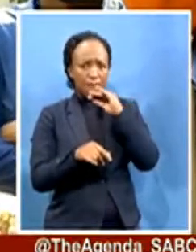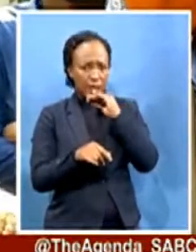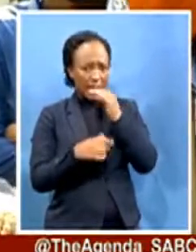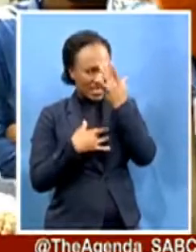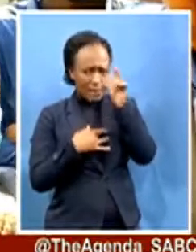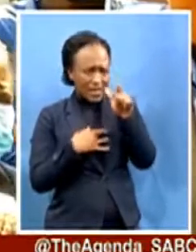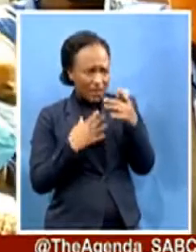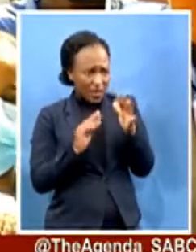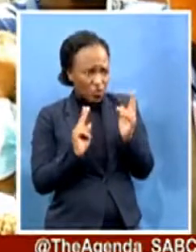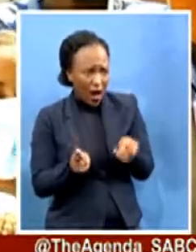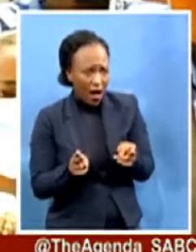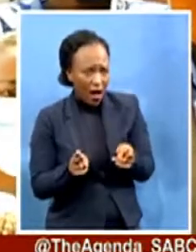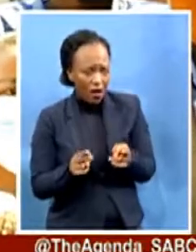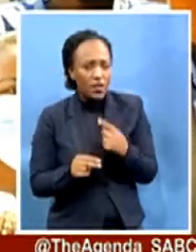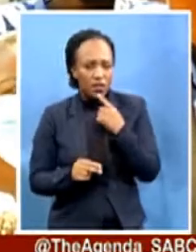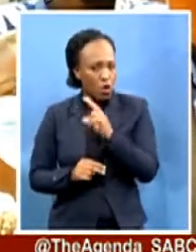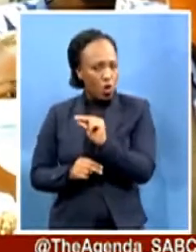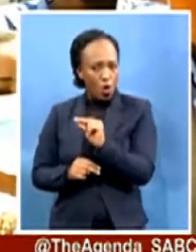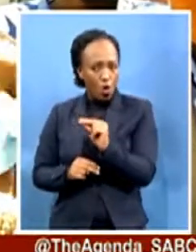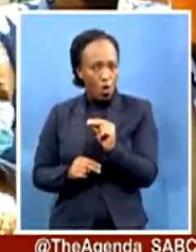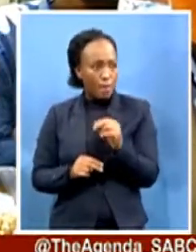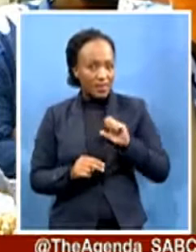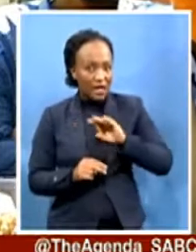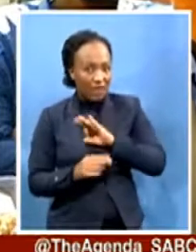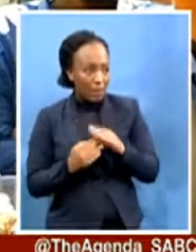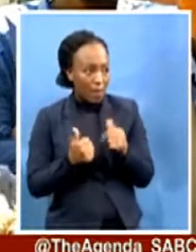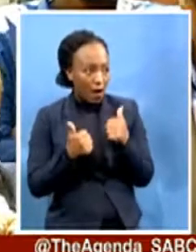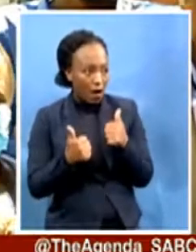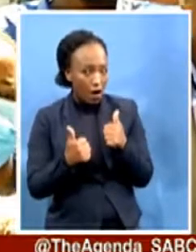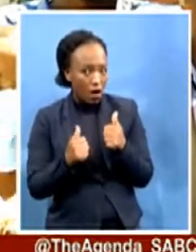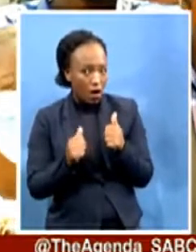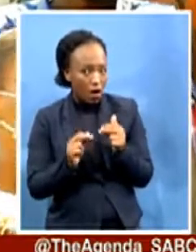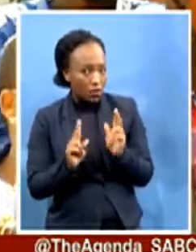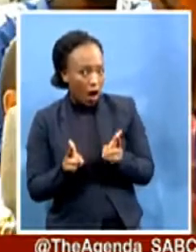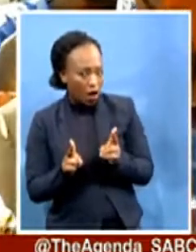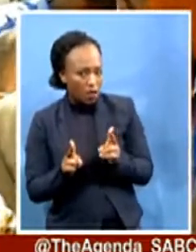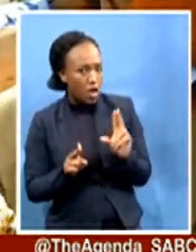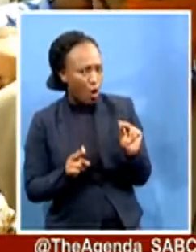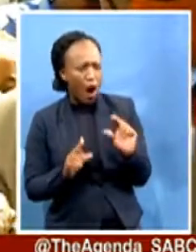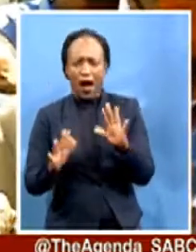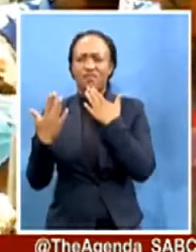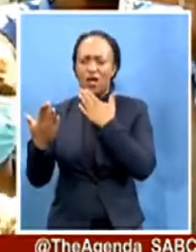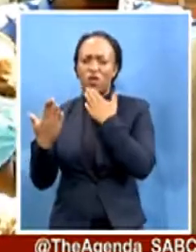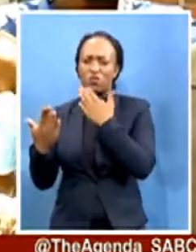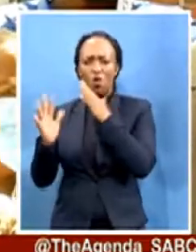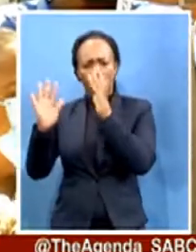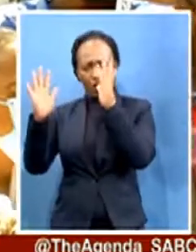you lost a staff member?" They said, "No." I said, "Thank you very much, well done." And I said it was a tragedy